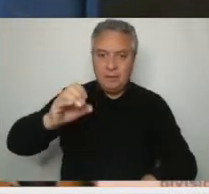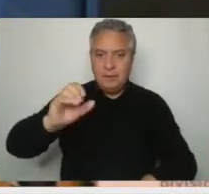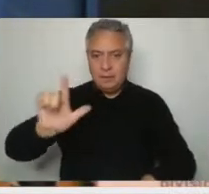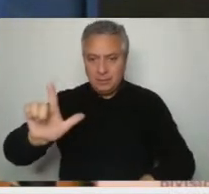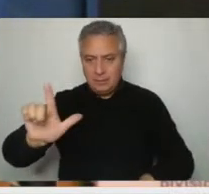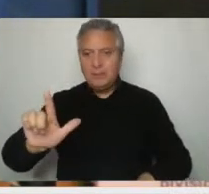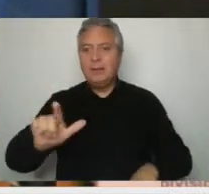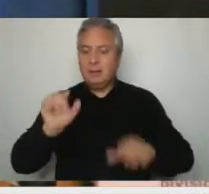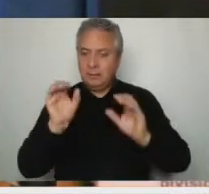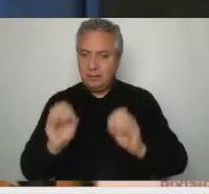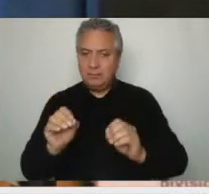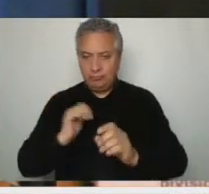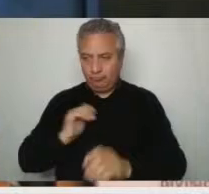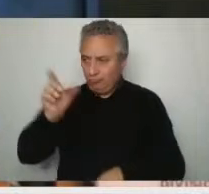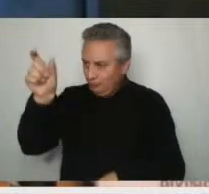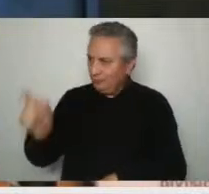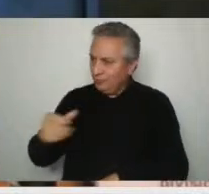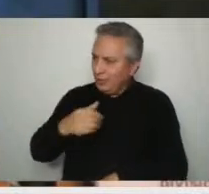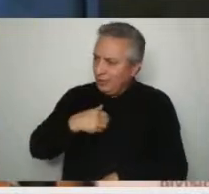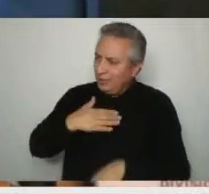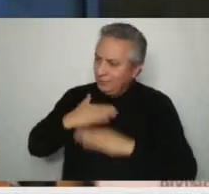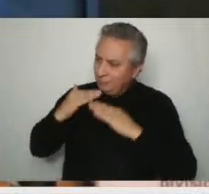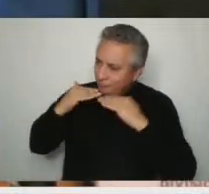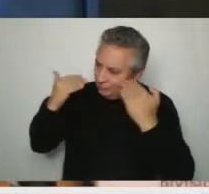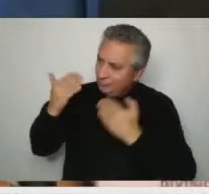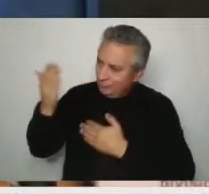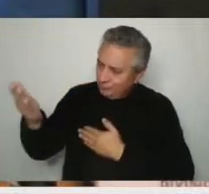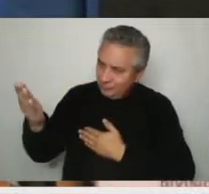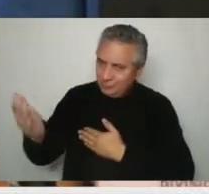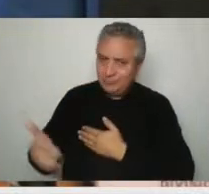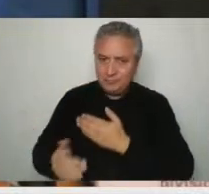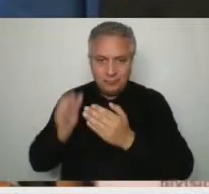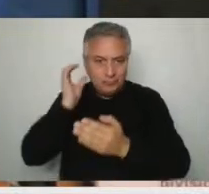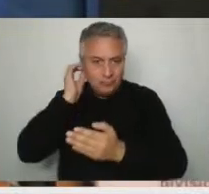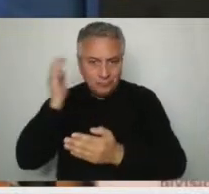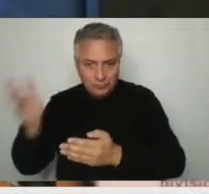to share with Iña Yaño,